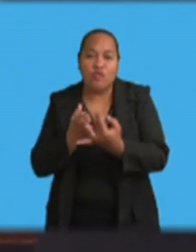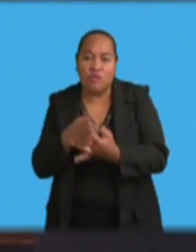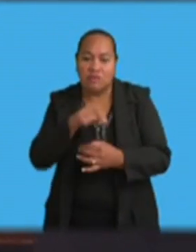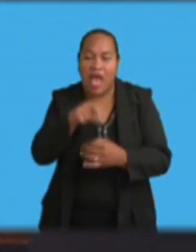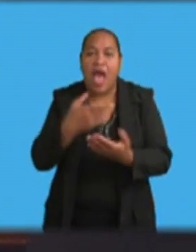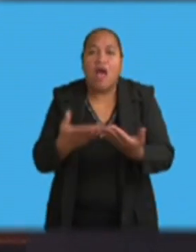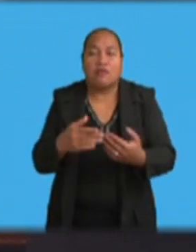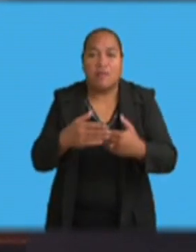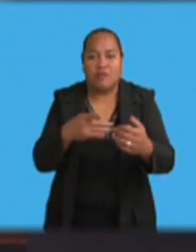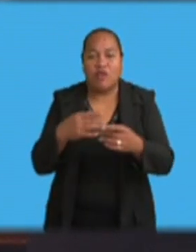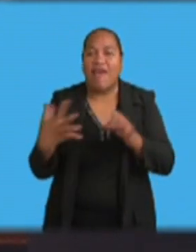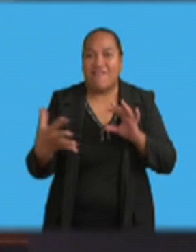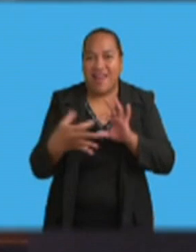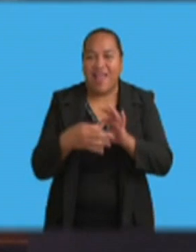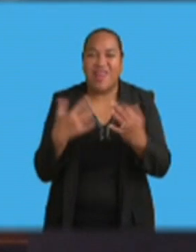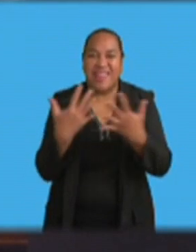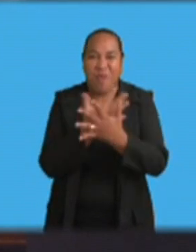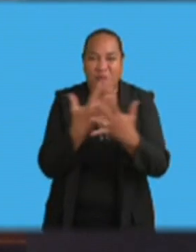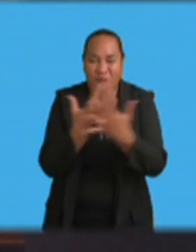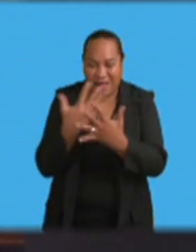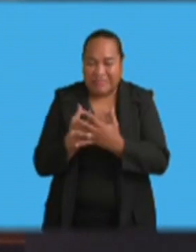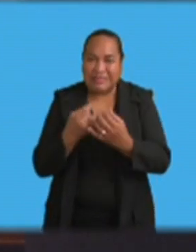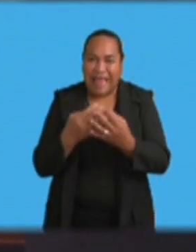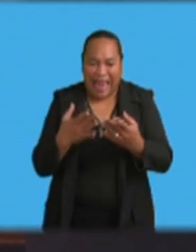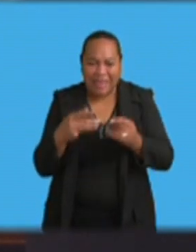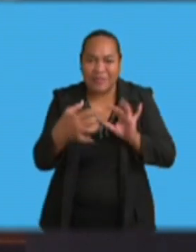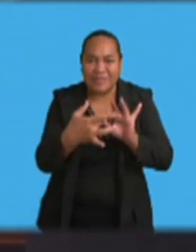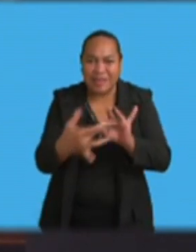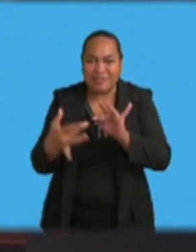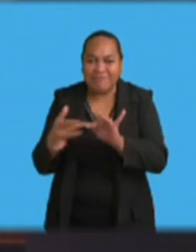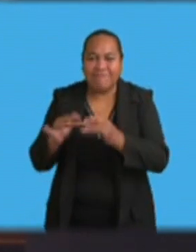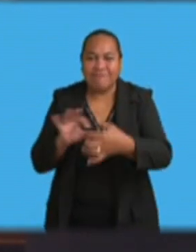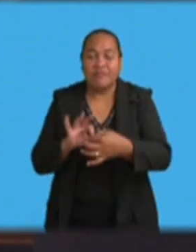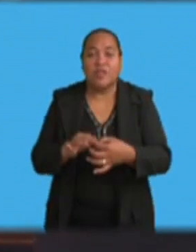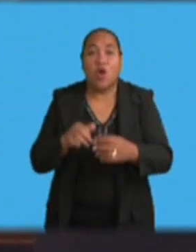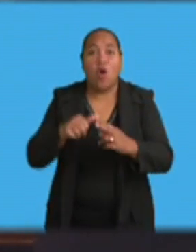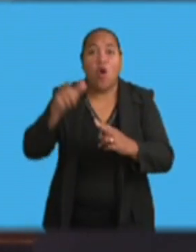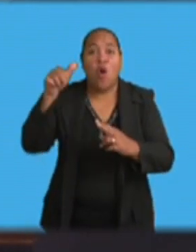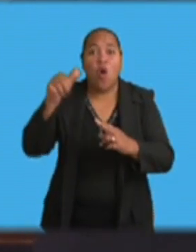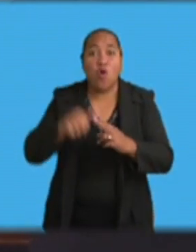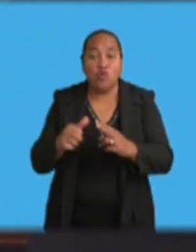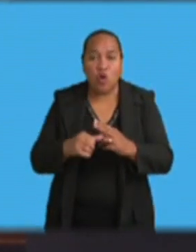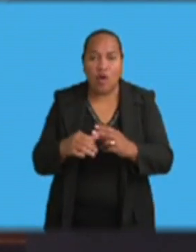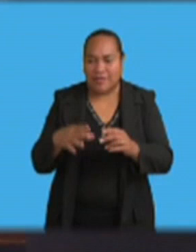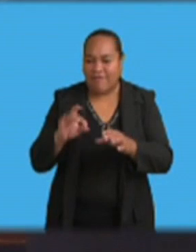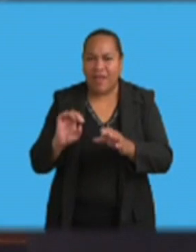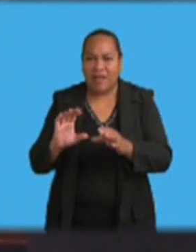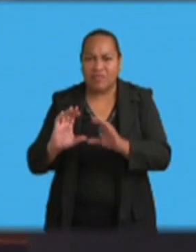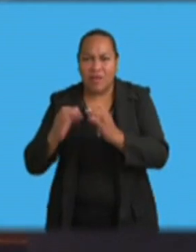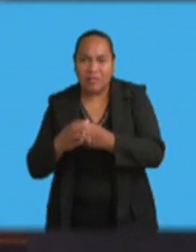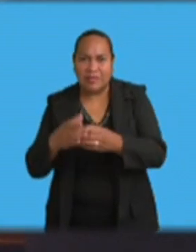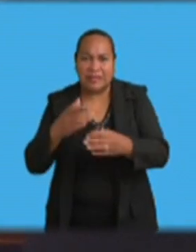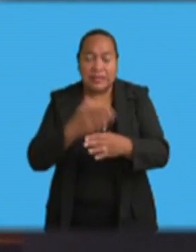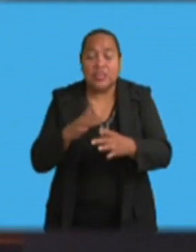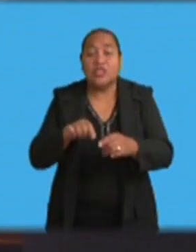areas network. Moreover, collaboration with line agencies is also being strengthened. The focus